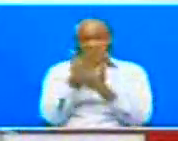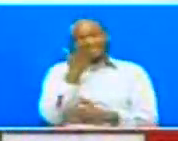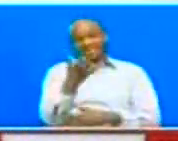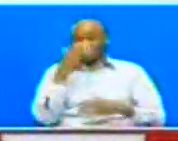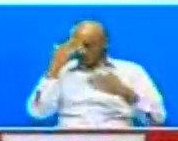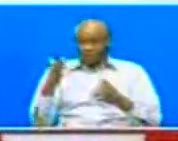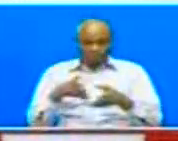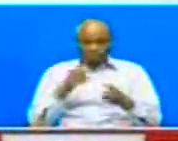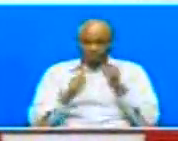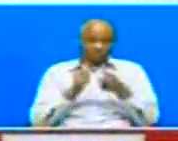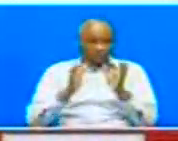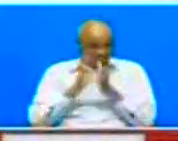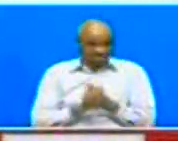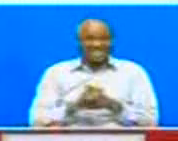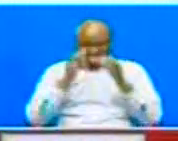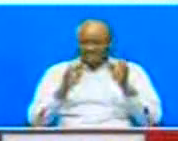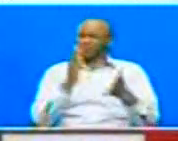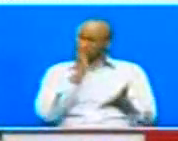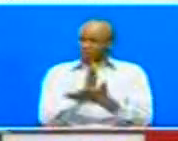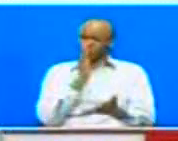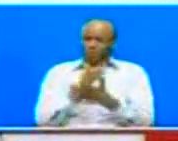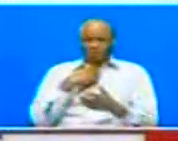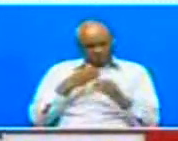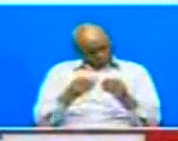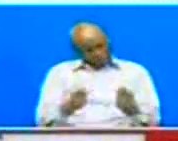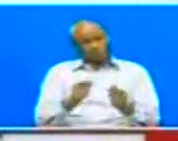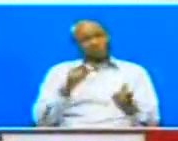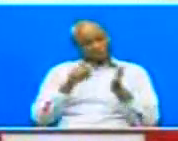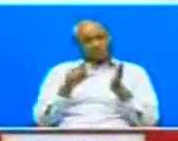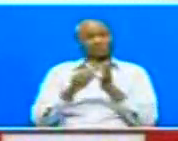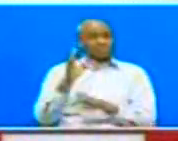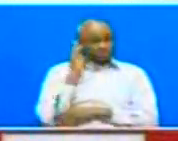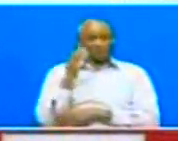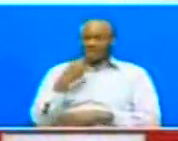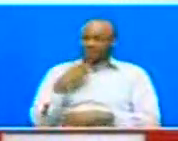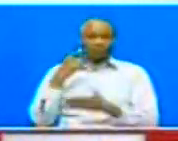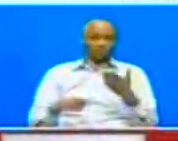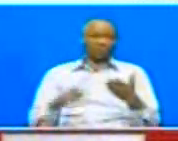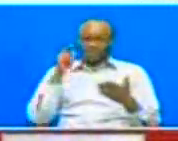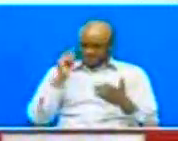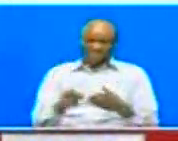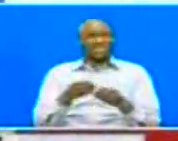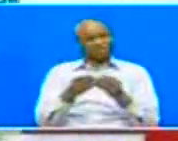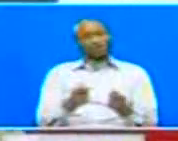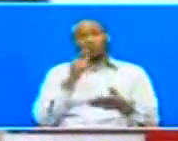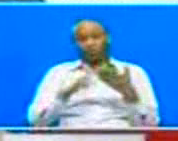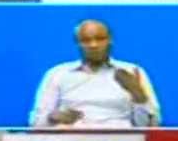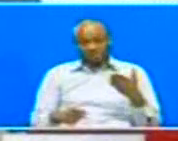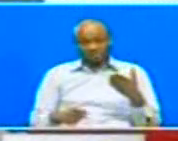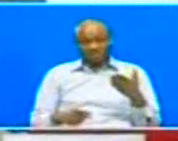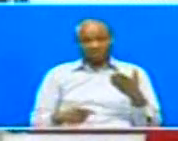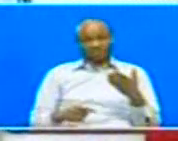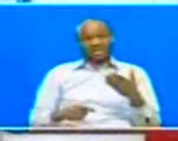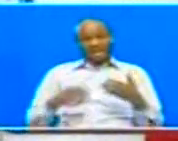of the straw. All I'm saying is, if we really want to deal with national security, there have been very obvious cases in this country that we should have dealt with, so that as a